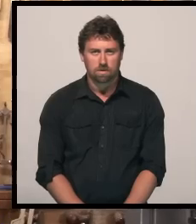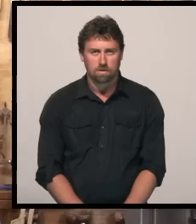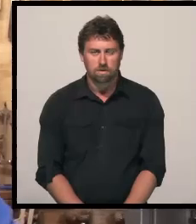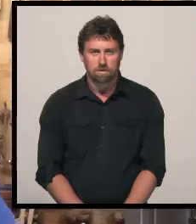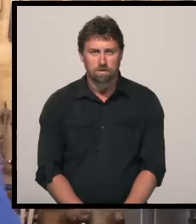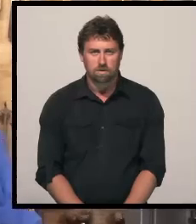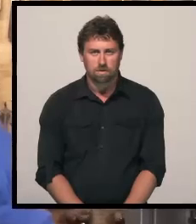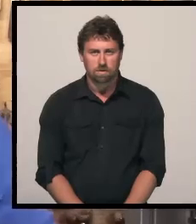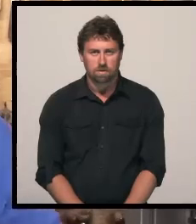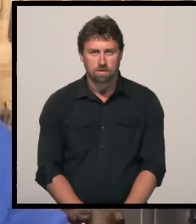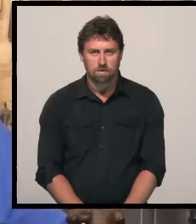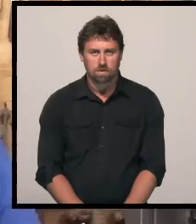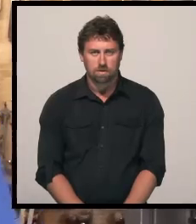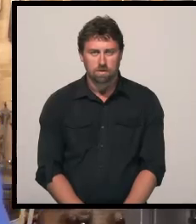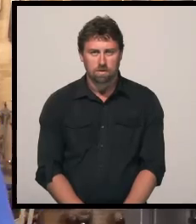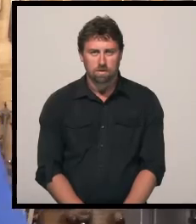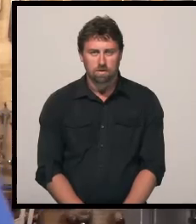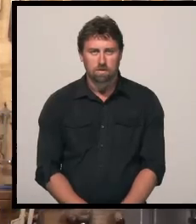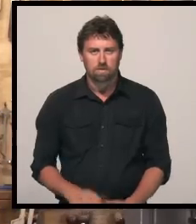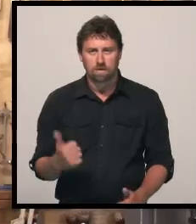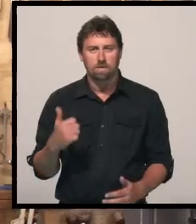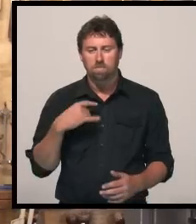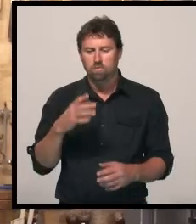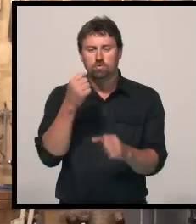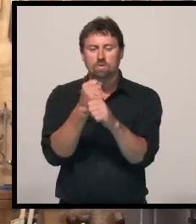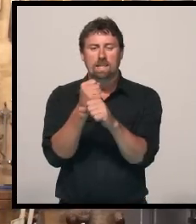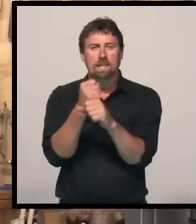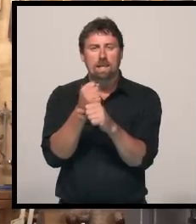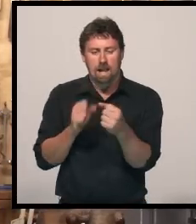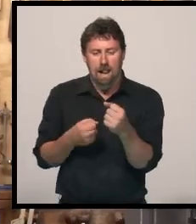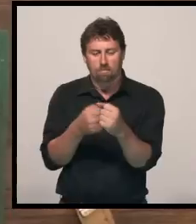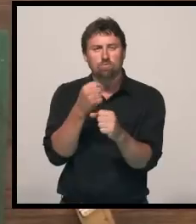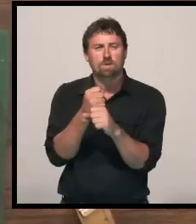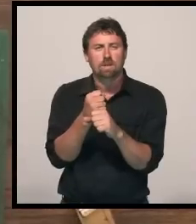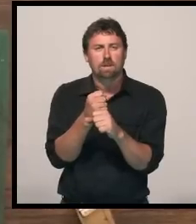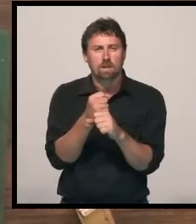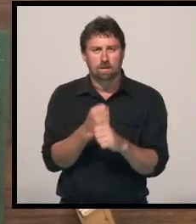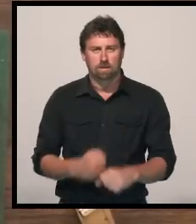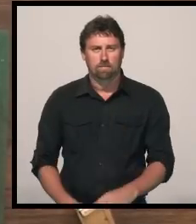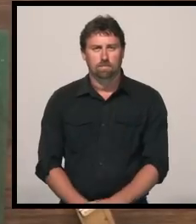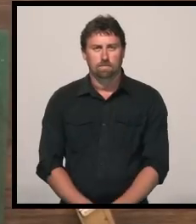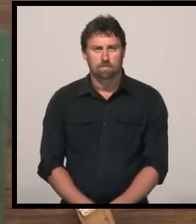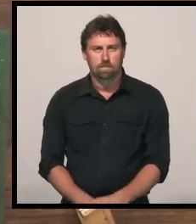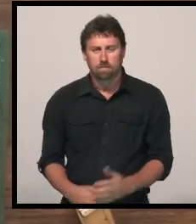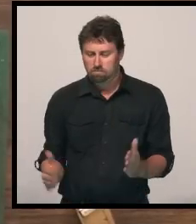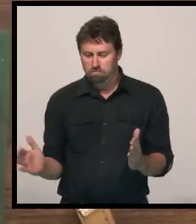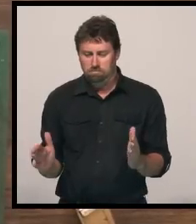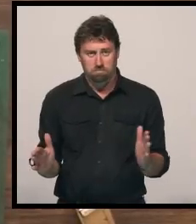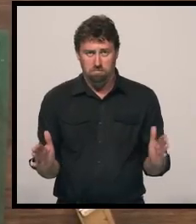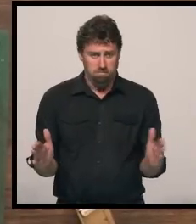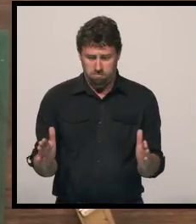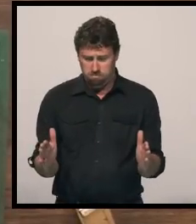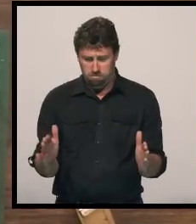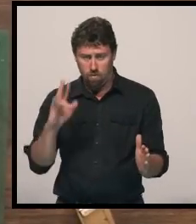I only do that as a stopgap until I put these little G clamps on. And just line up the edges so